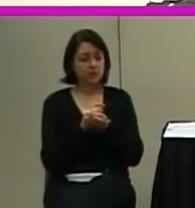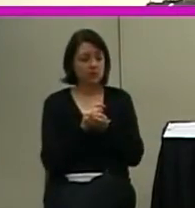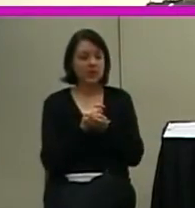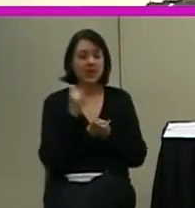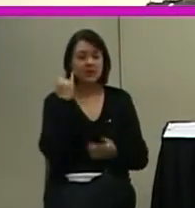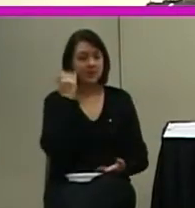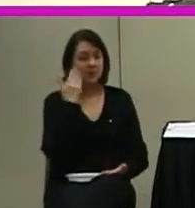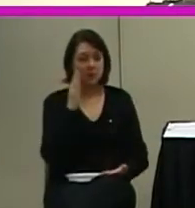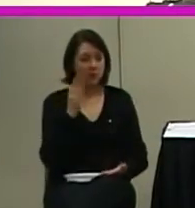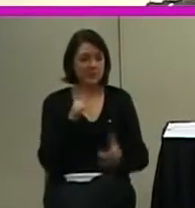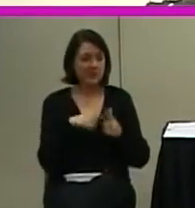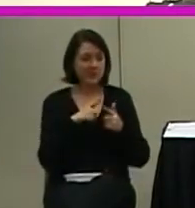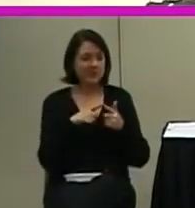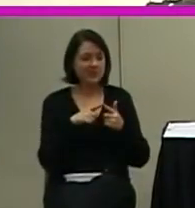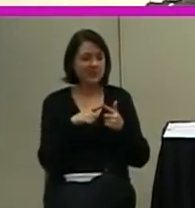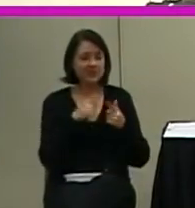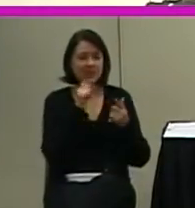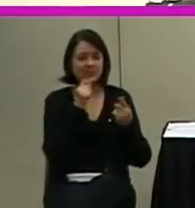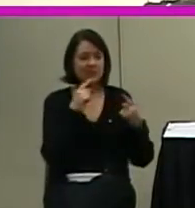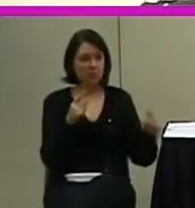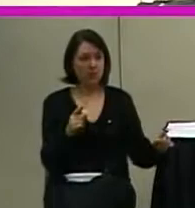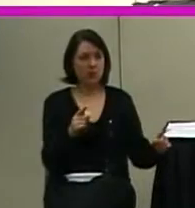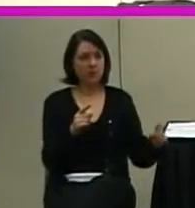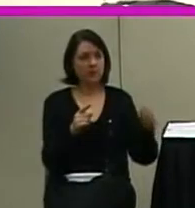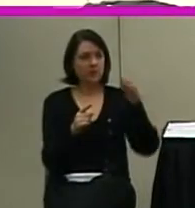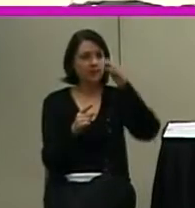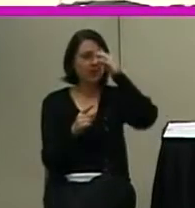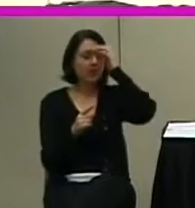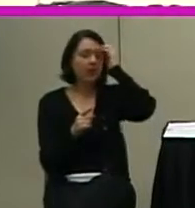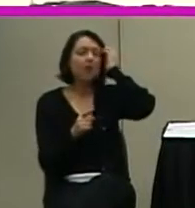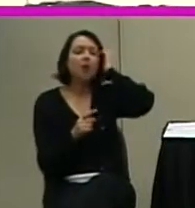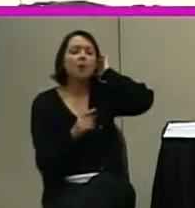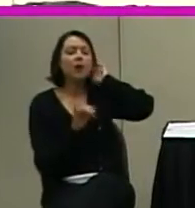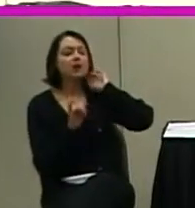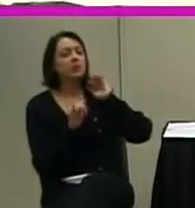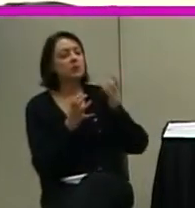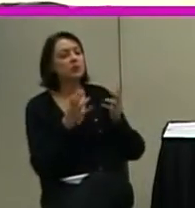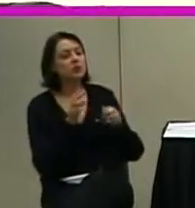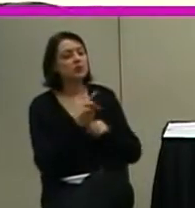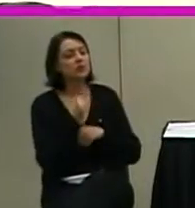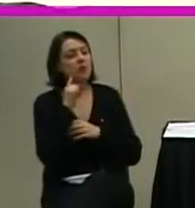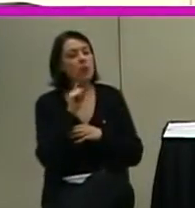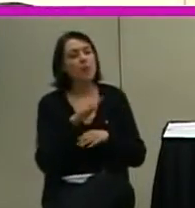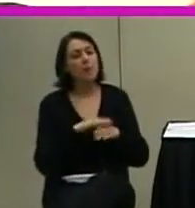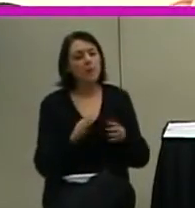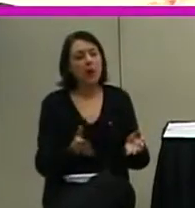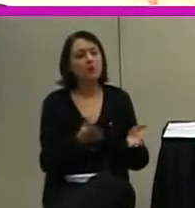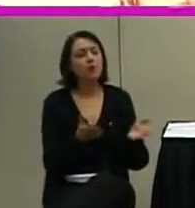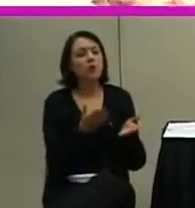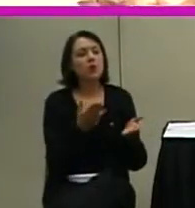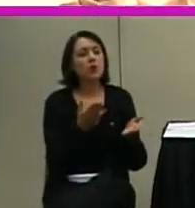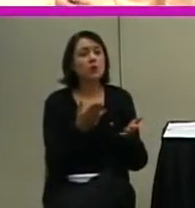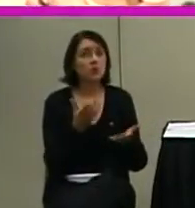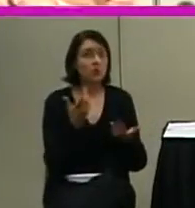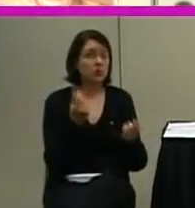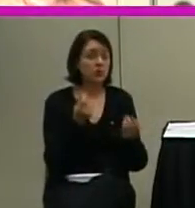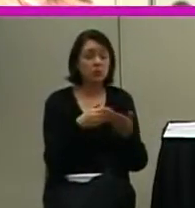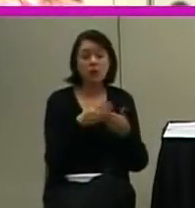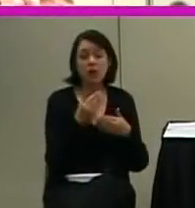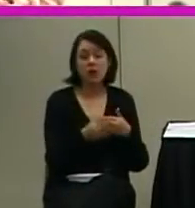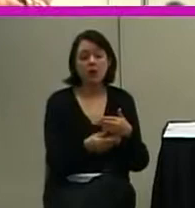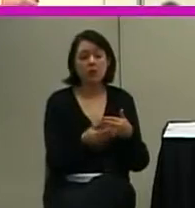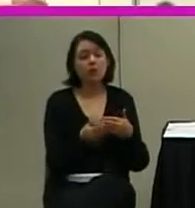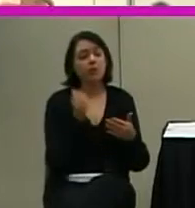If they don't, it doesn't work. So we need to make sure everybody's doing that. We also like to use it as a prompt for, what are we going to do tomorrow?